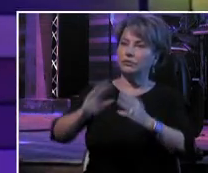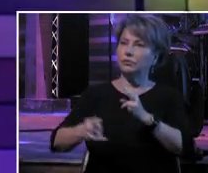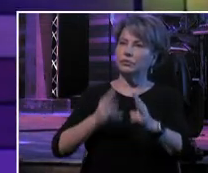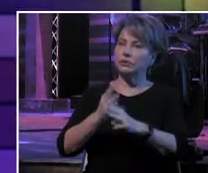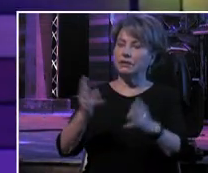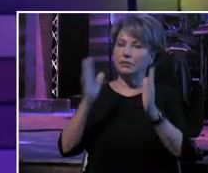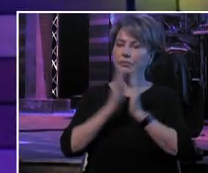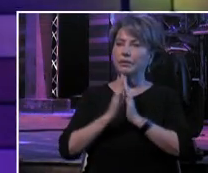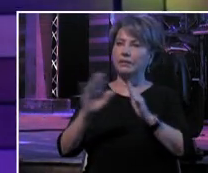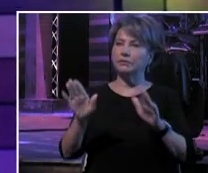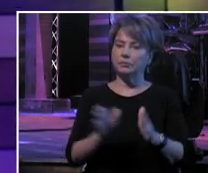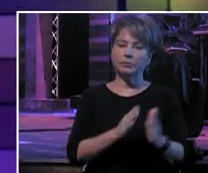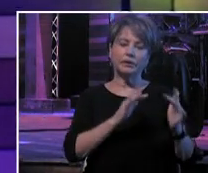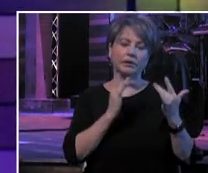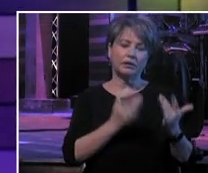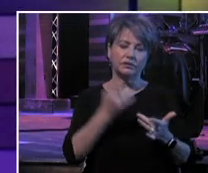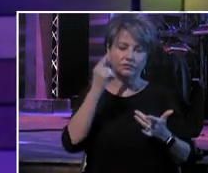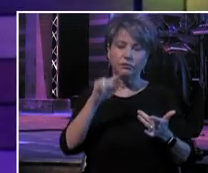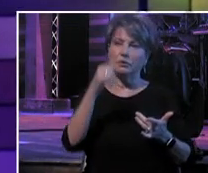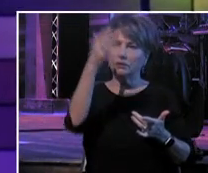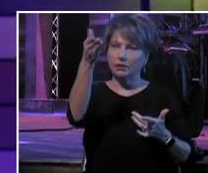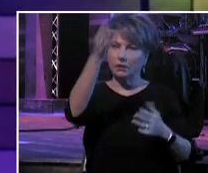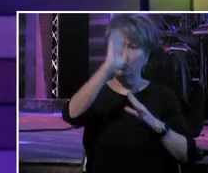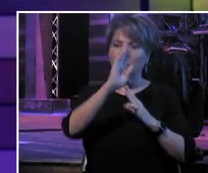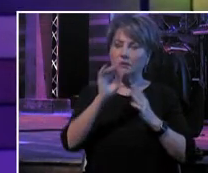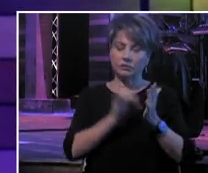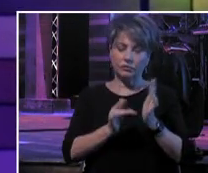pray with me as we prepare our hearts for God's word?